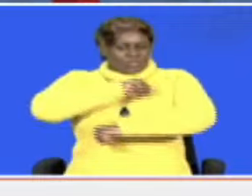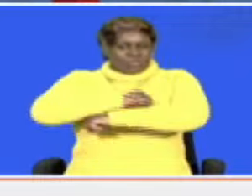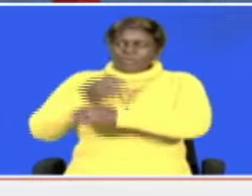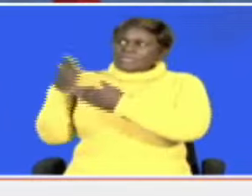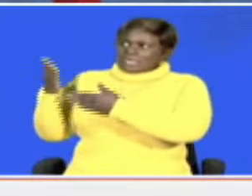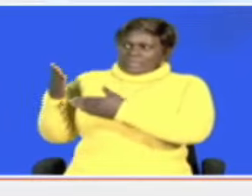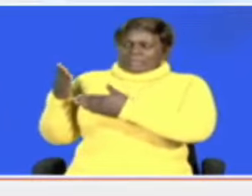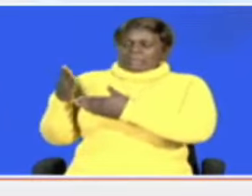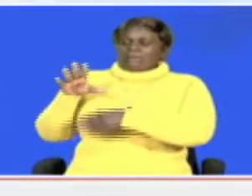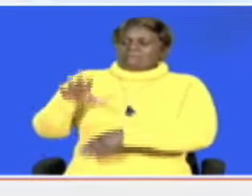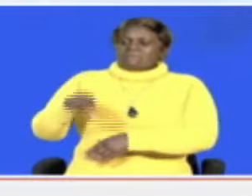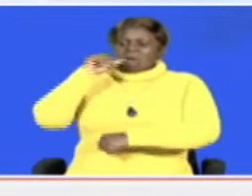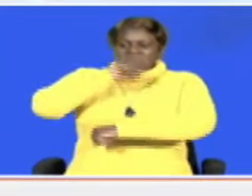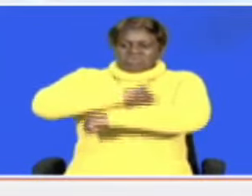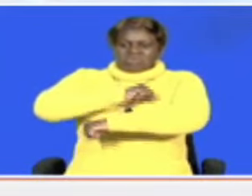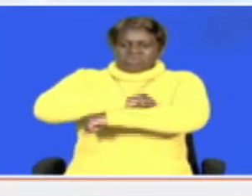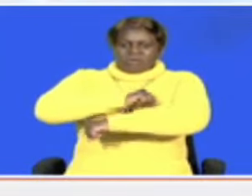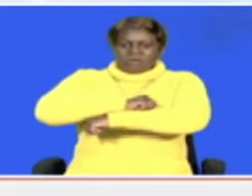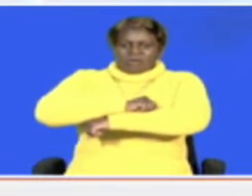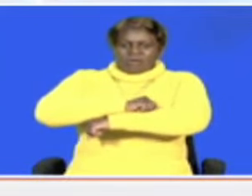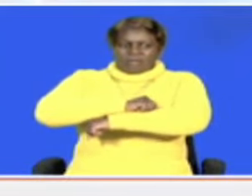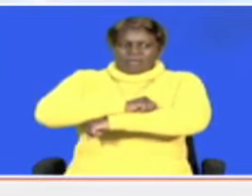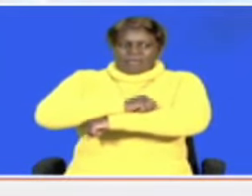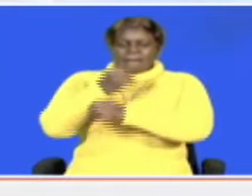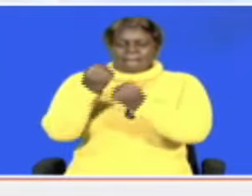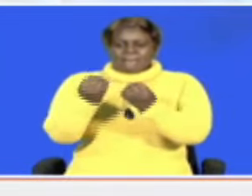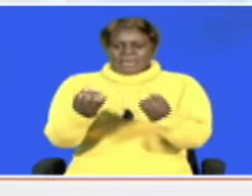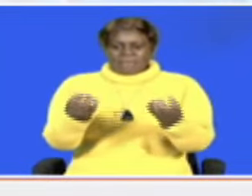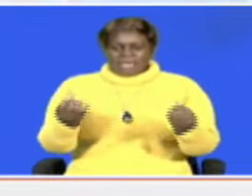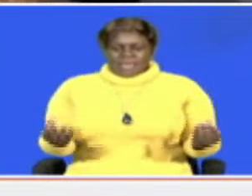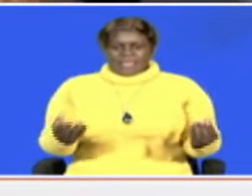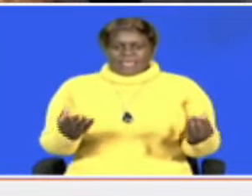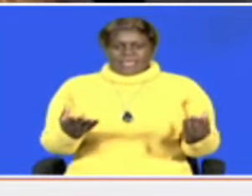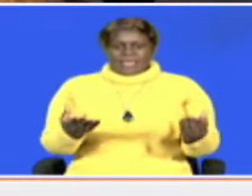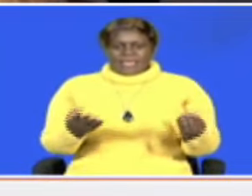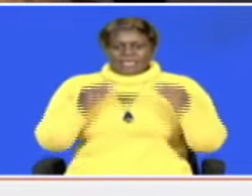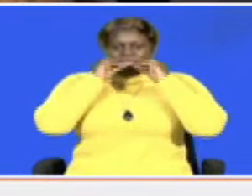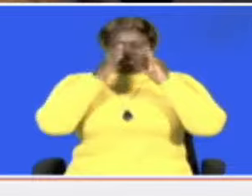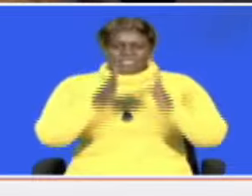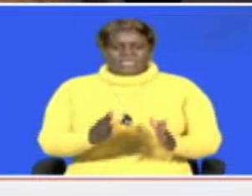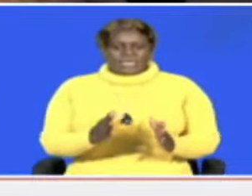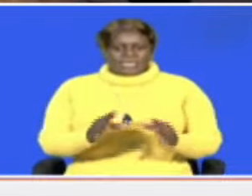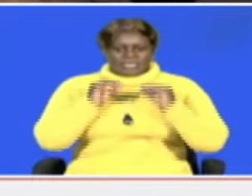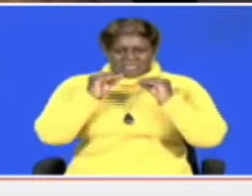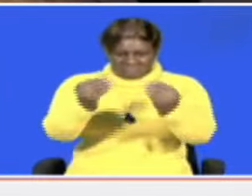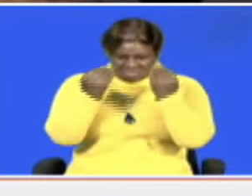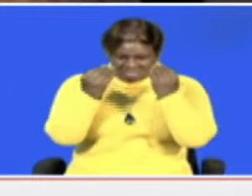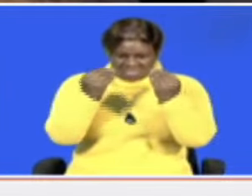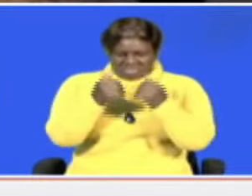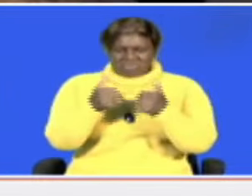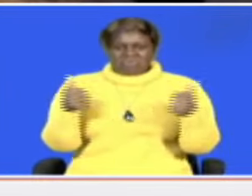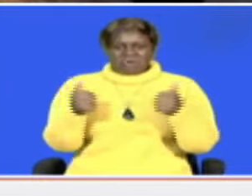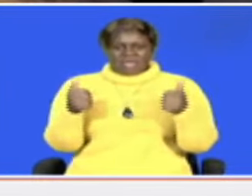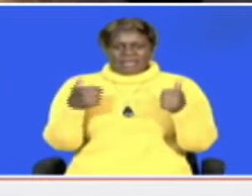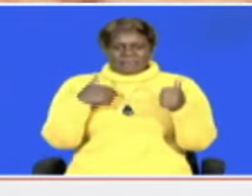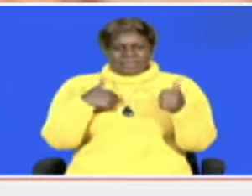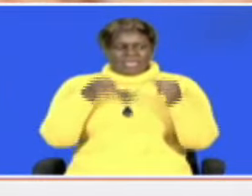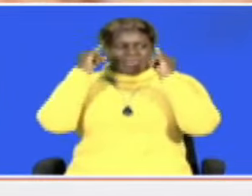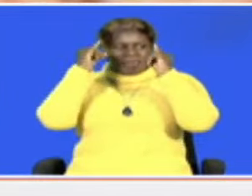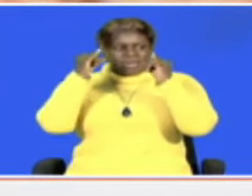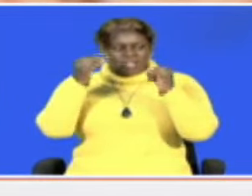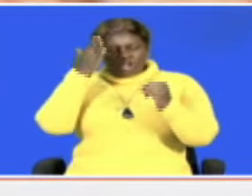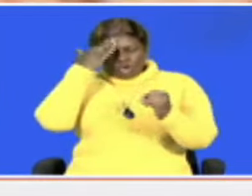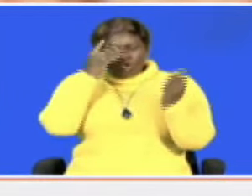I found it when it is so many their teachers teaching me well, and I didn't knew